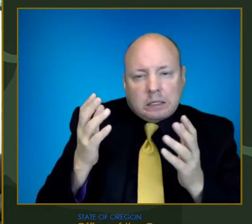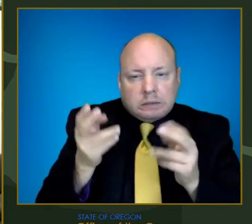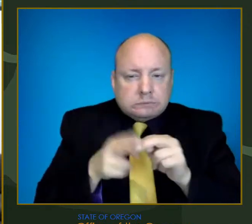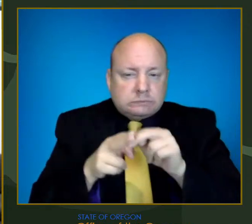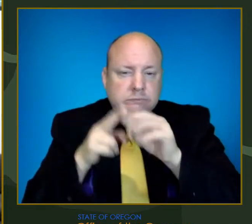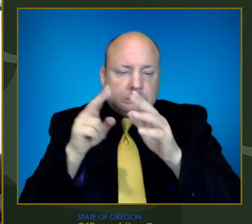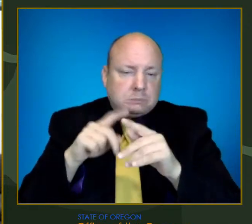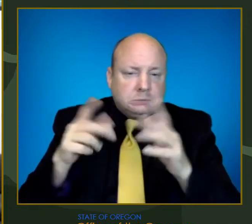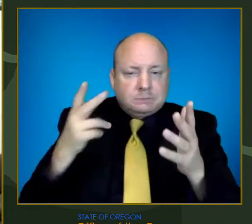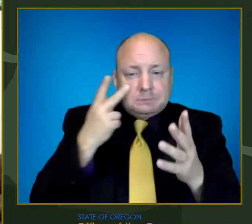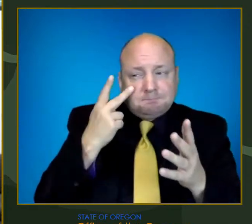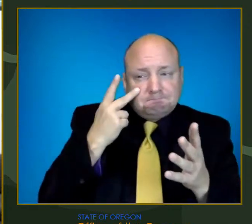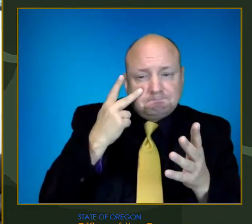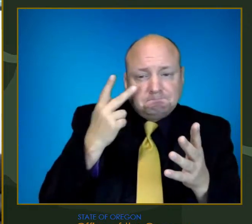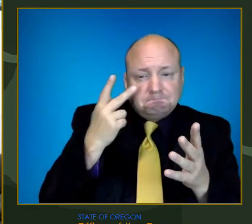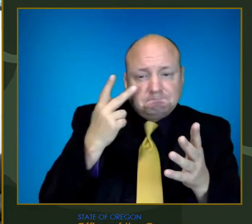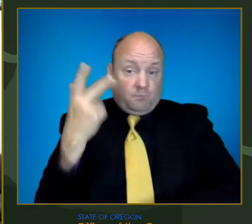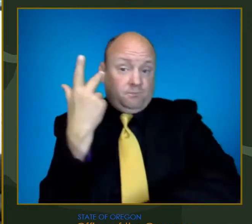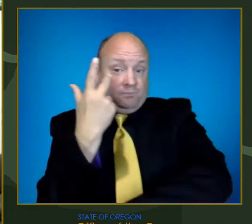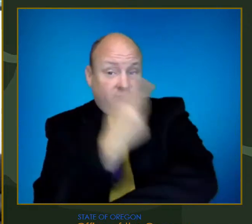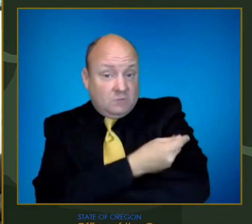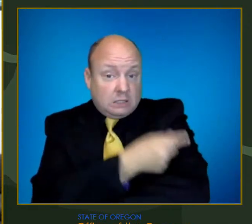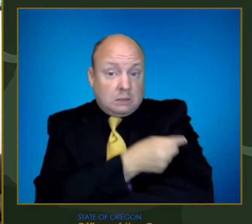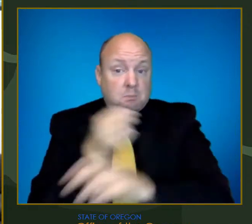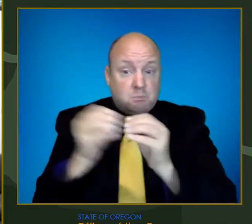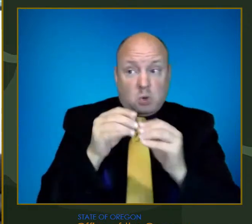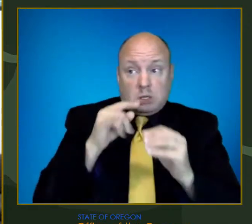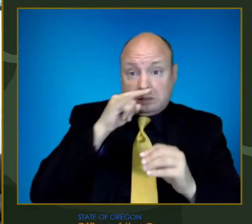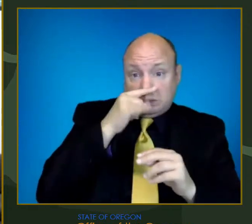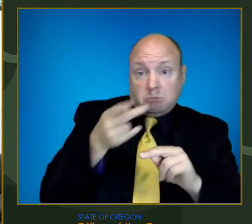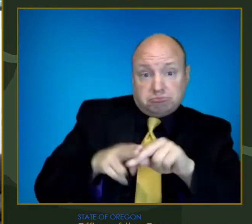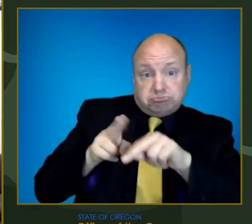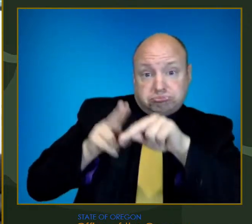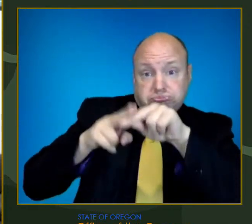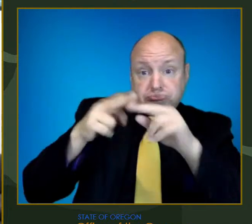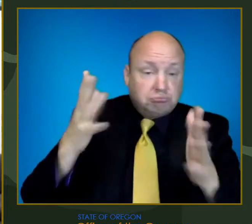in vaccinations is going on right now, or amongst kids in Oregon.